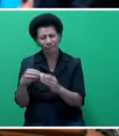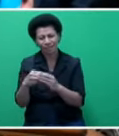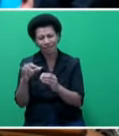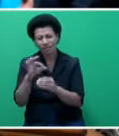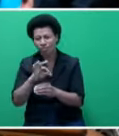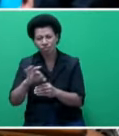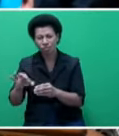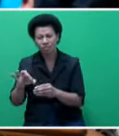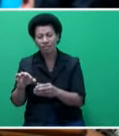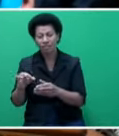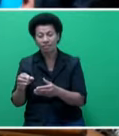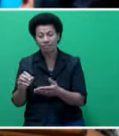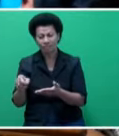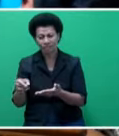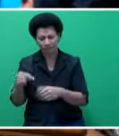at this point in time,